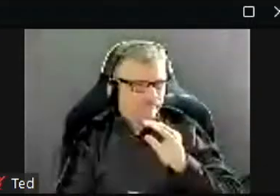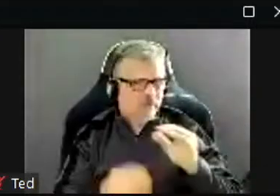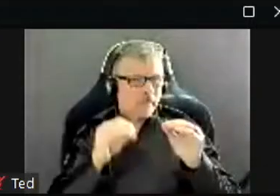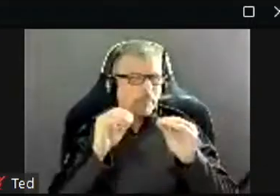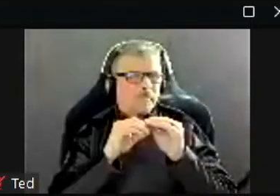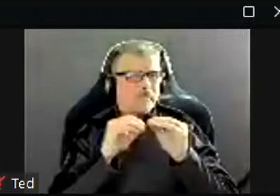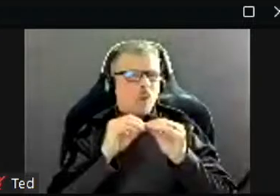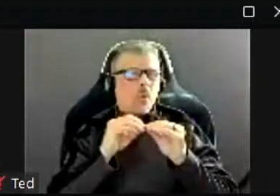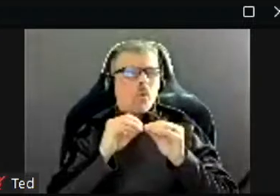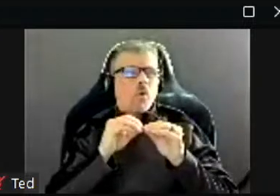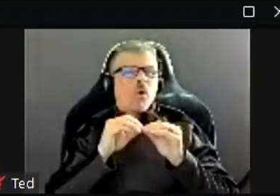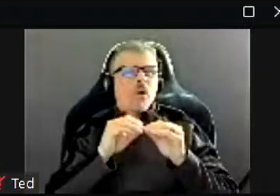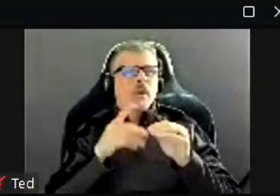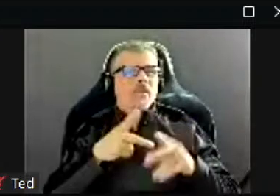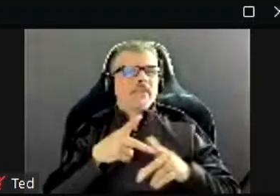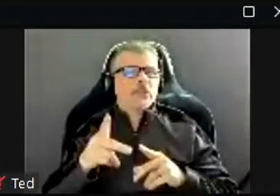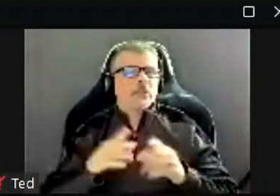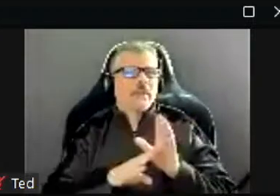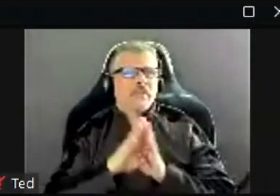social